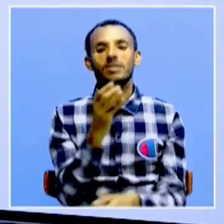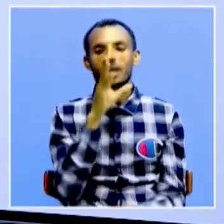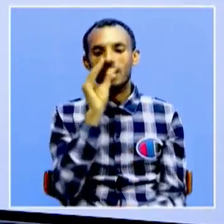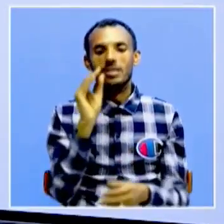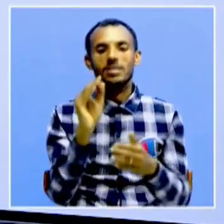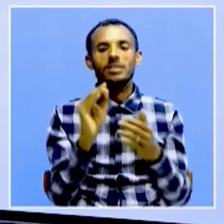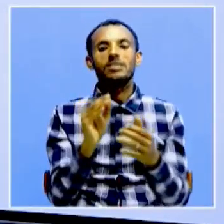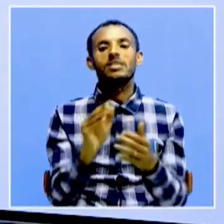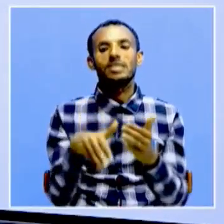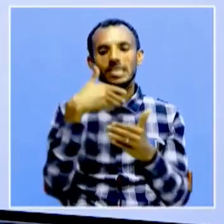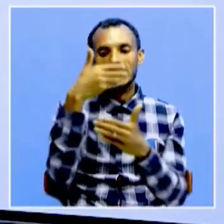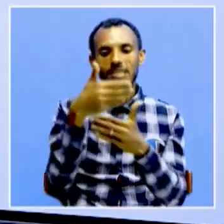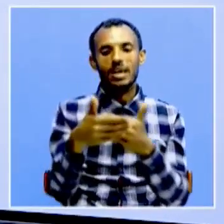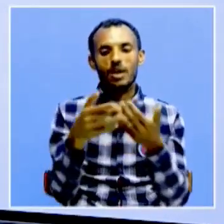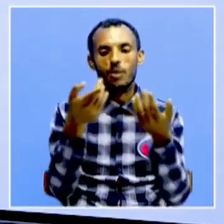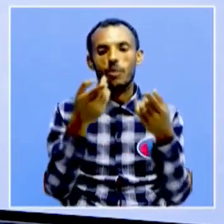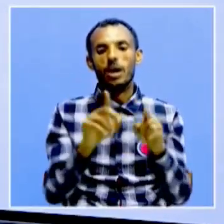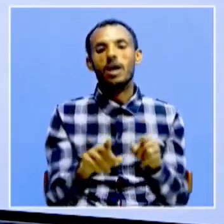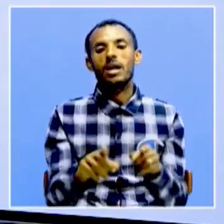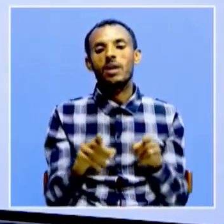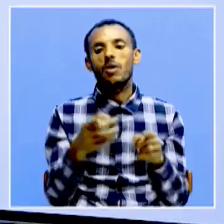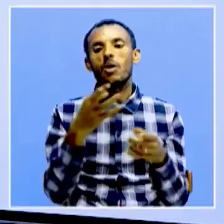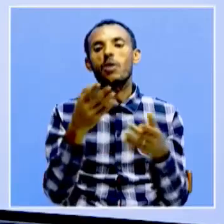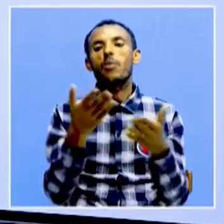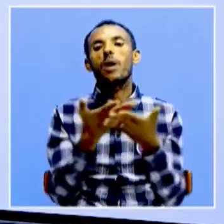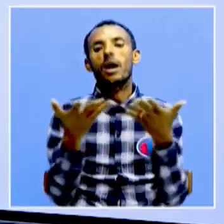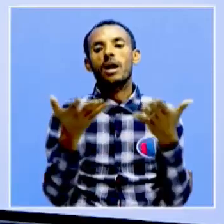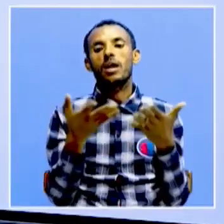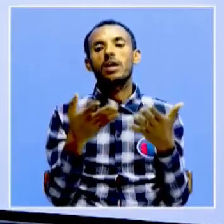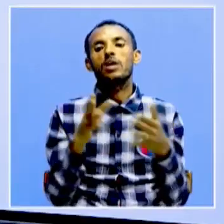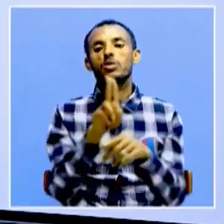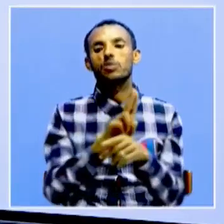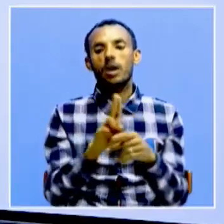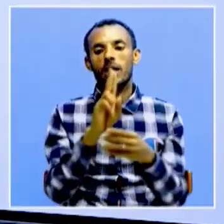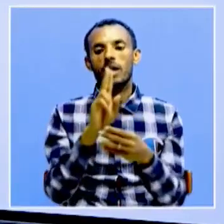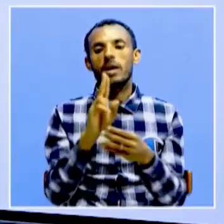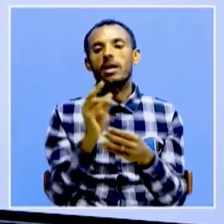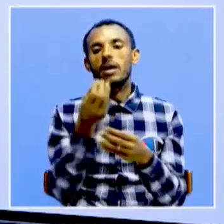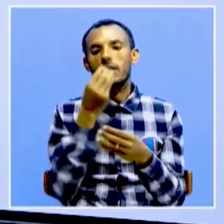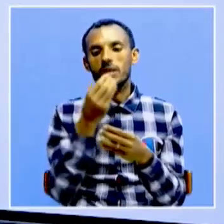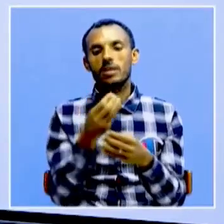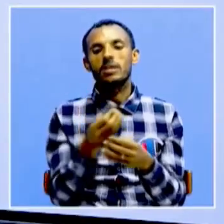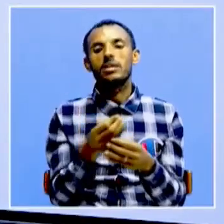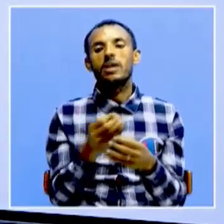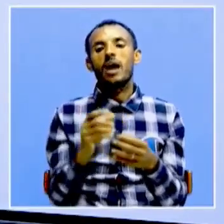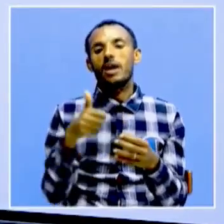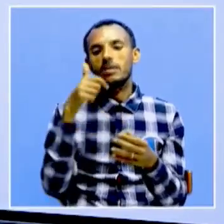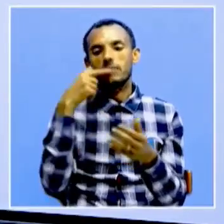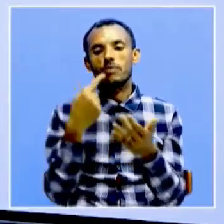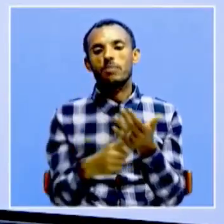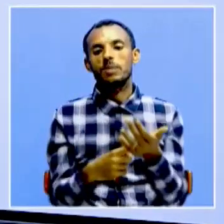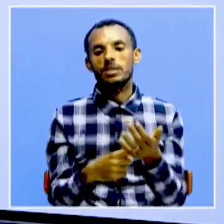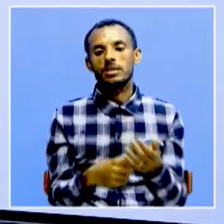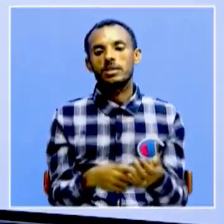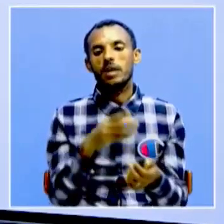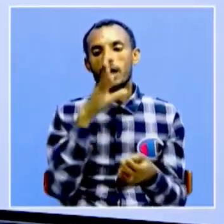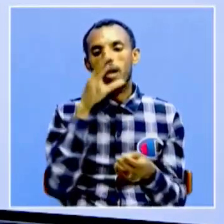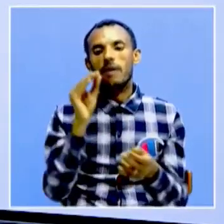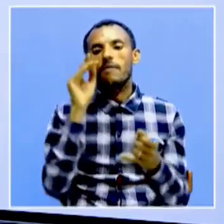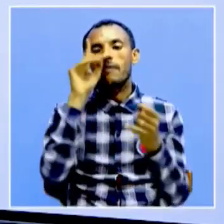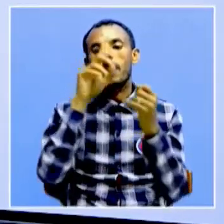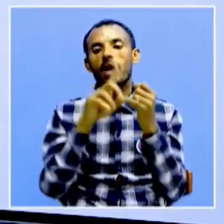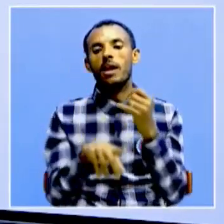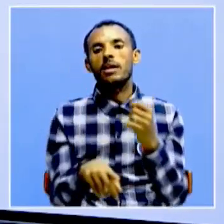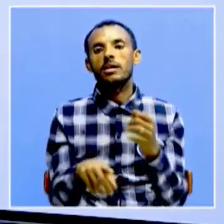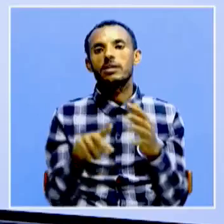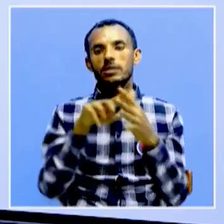then when or where do you usually eat it? With whom do you eat it? Give us another information here. And finally,